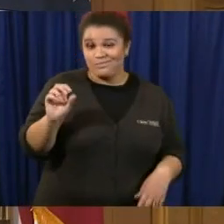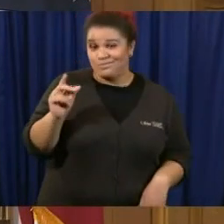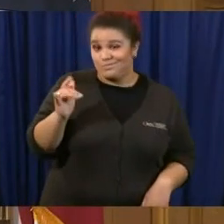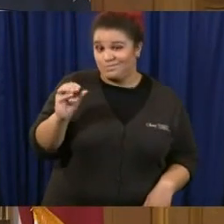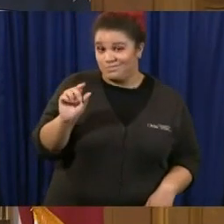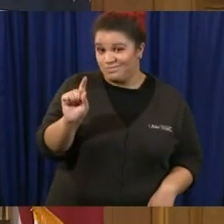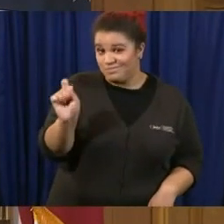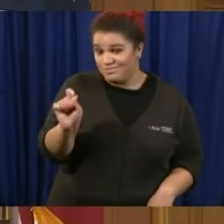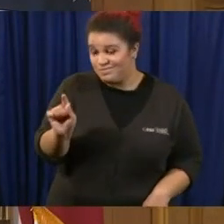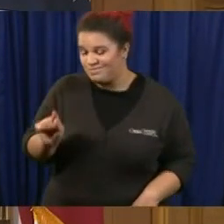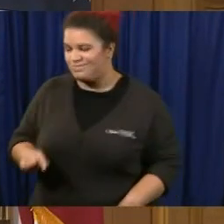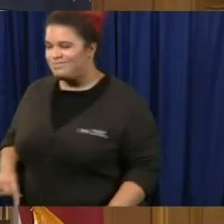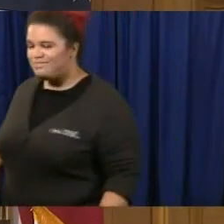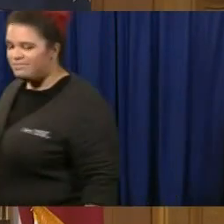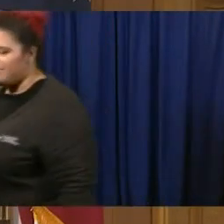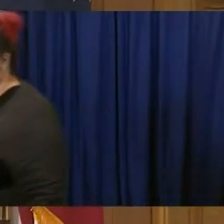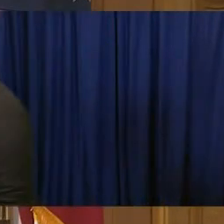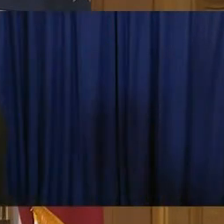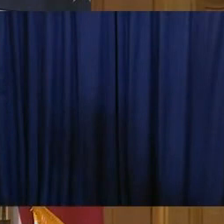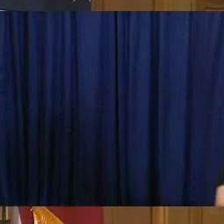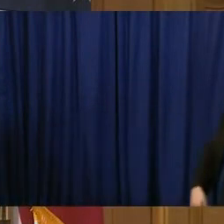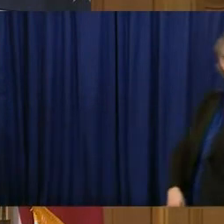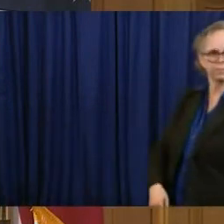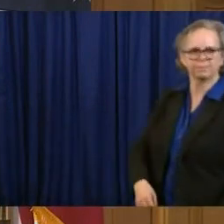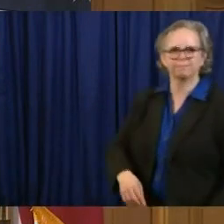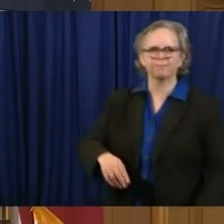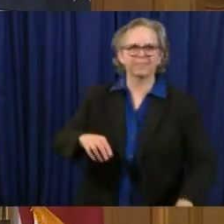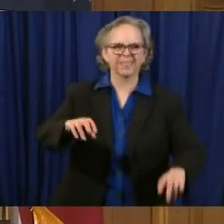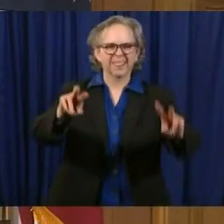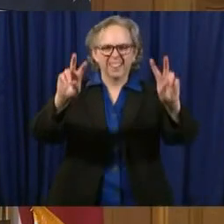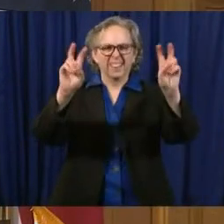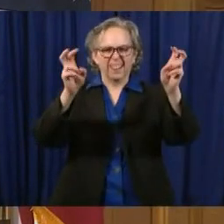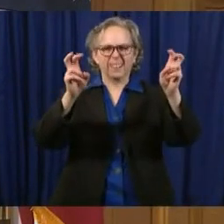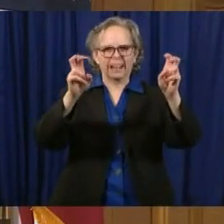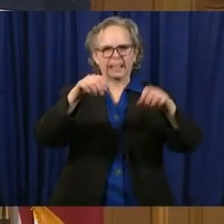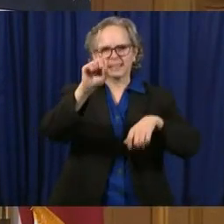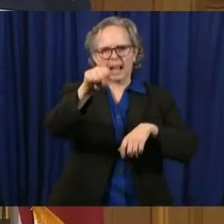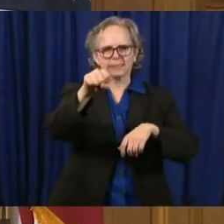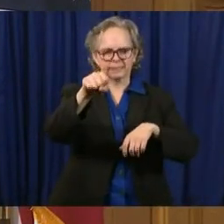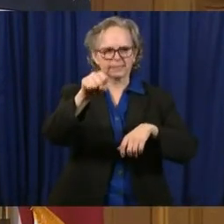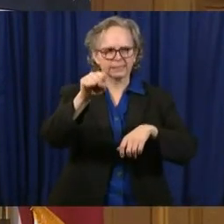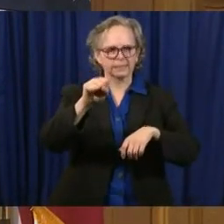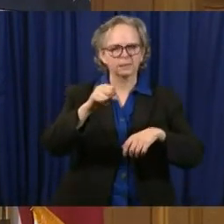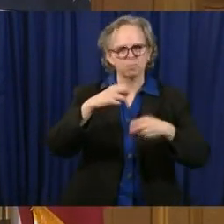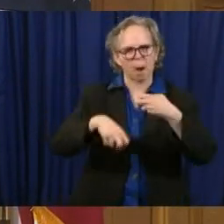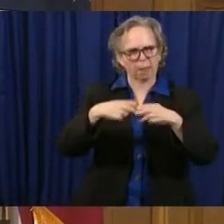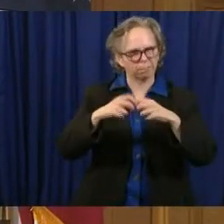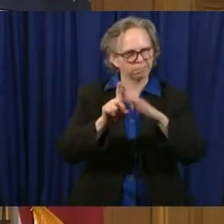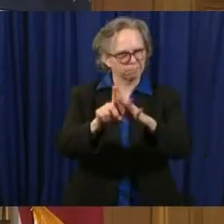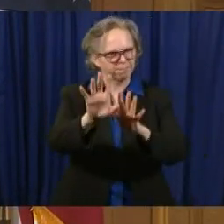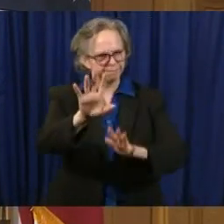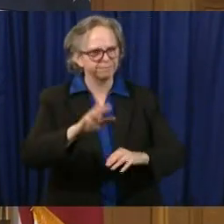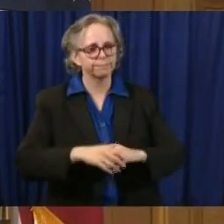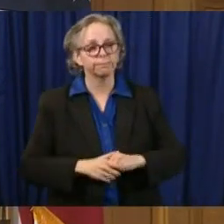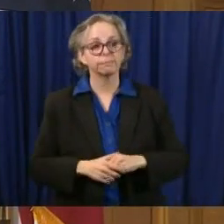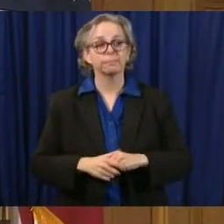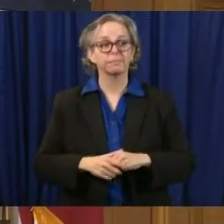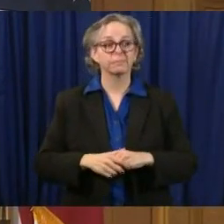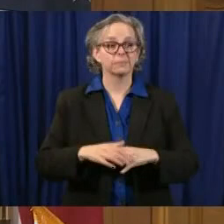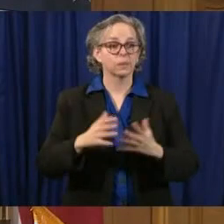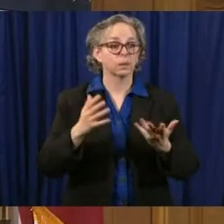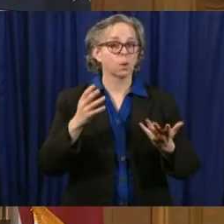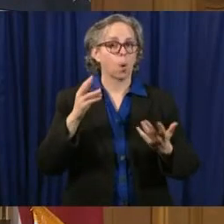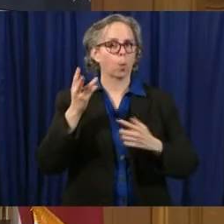question of whether, it's a question of when. And what the timing is as far as the tapping of it. We've got, you